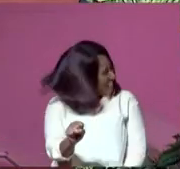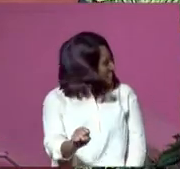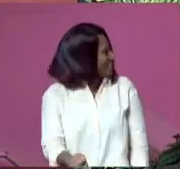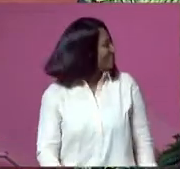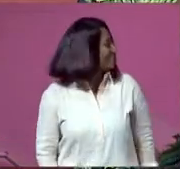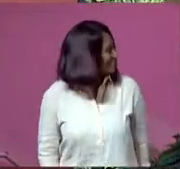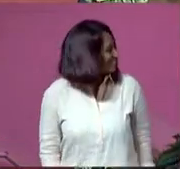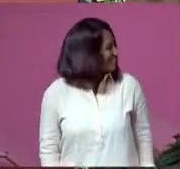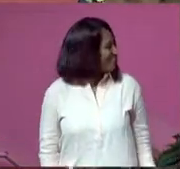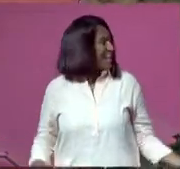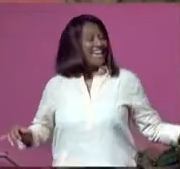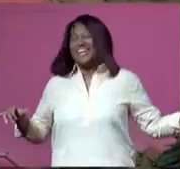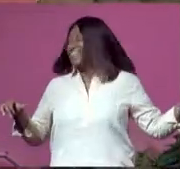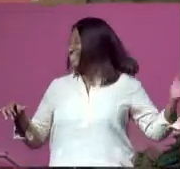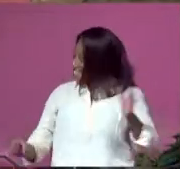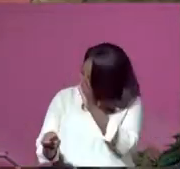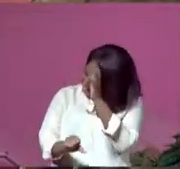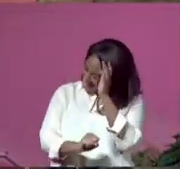yeah,